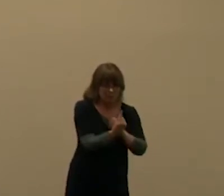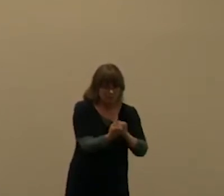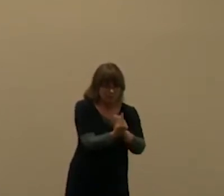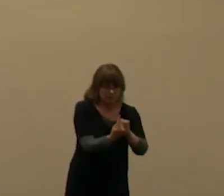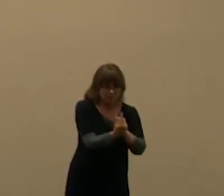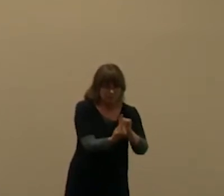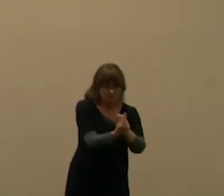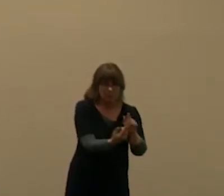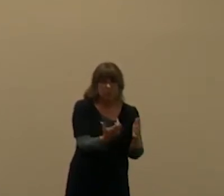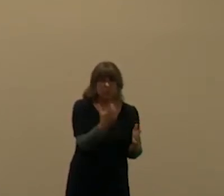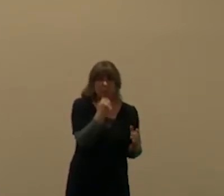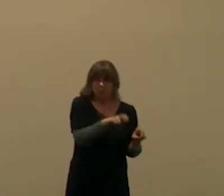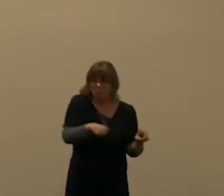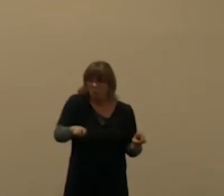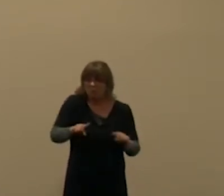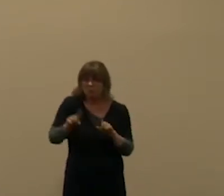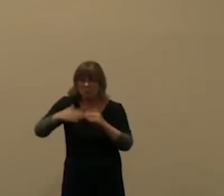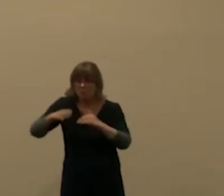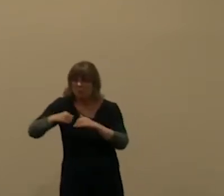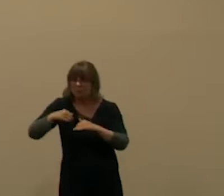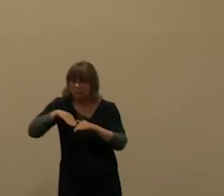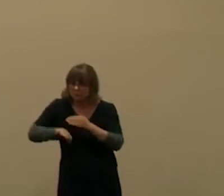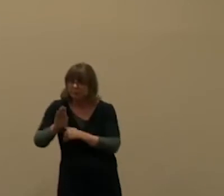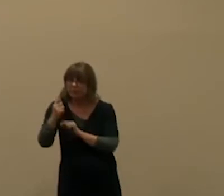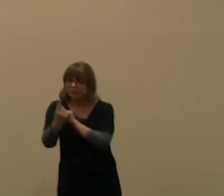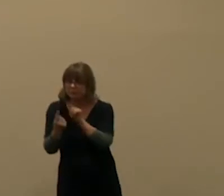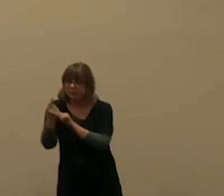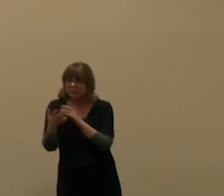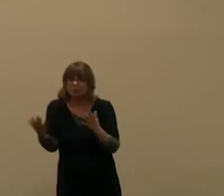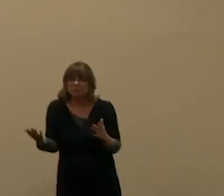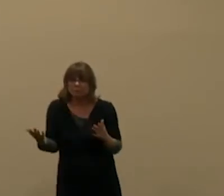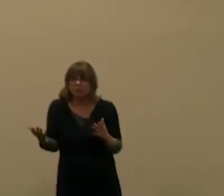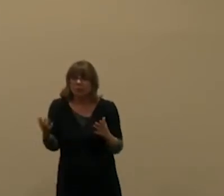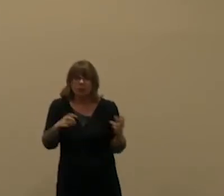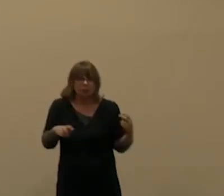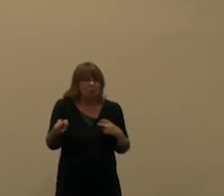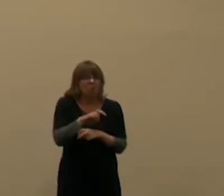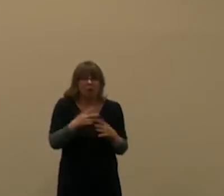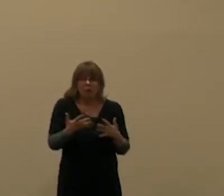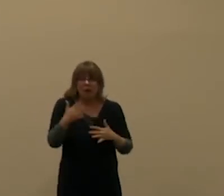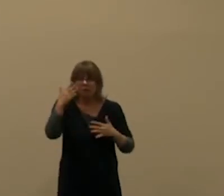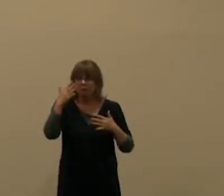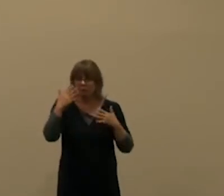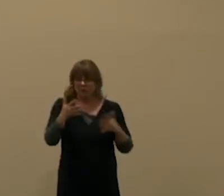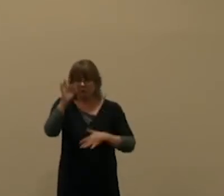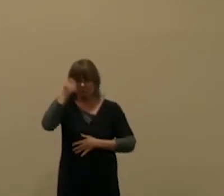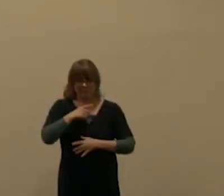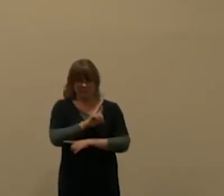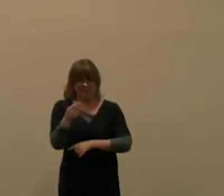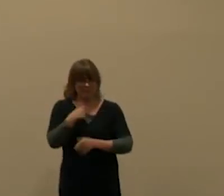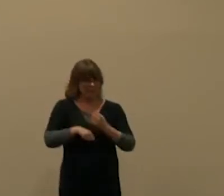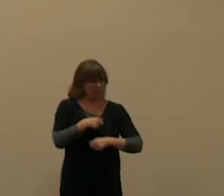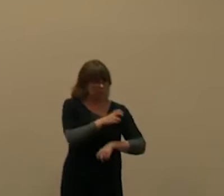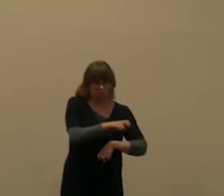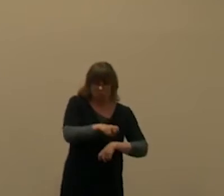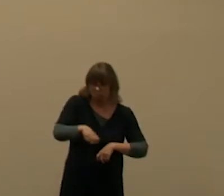walk around, maybe to another building, in order to be in the other meeting. And everybody was always 5 or 10 minutes late because they had to come from another